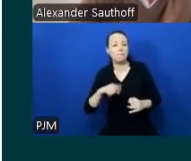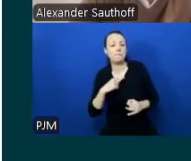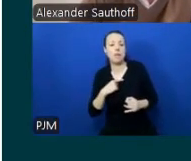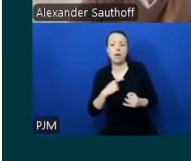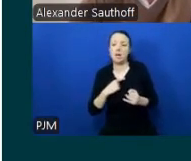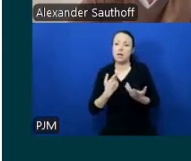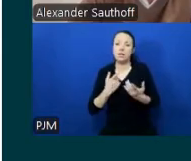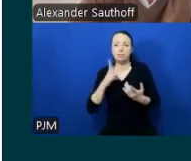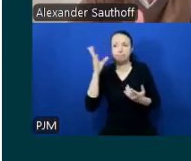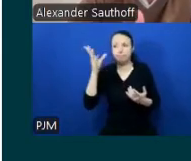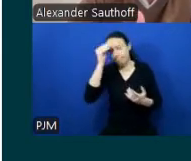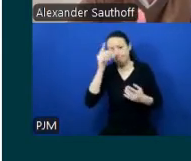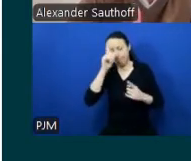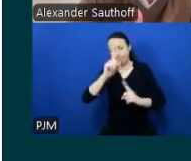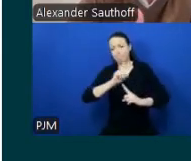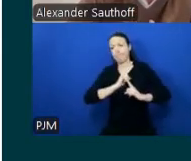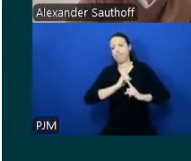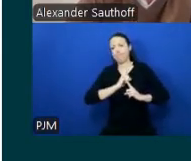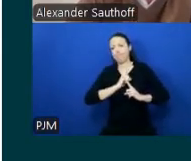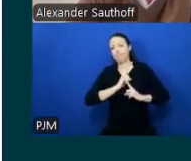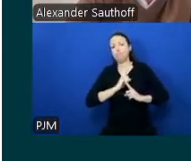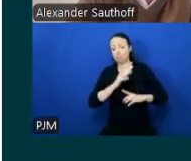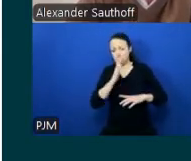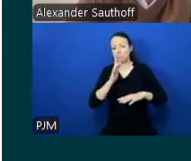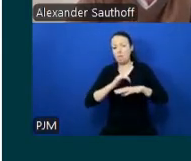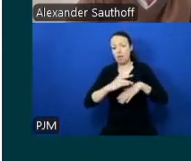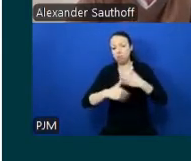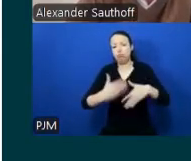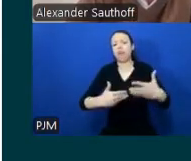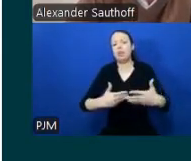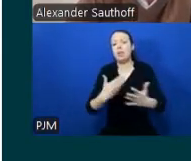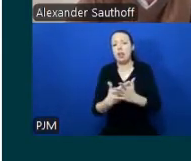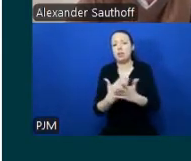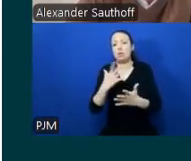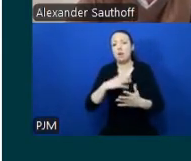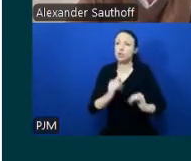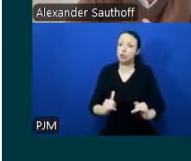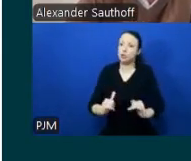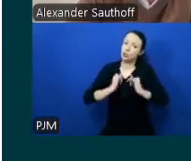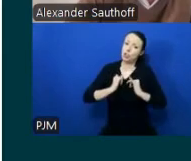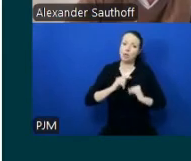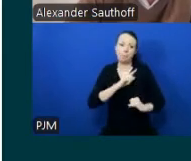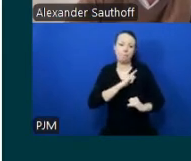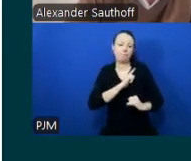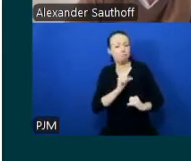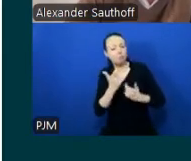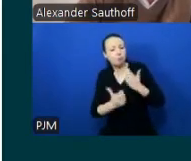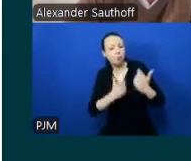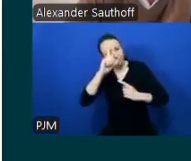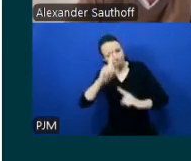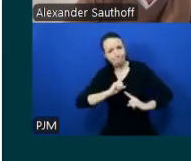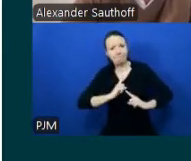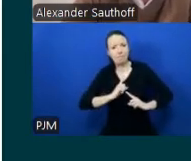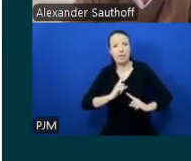Looking ahead, there are two key factors that will shape our cities in the near future. First, cities